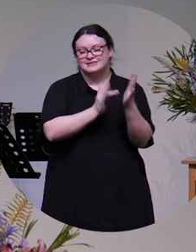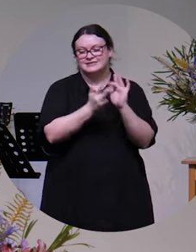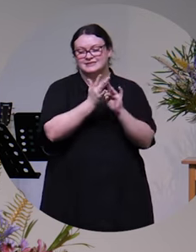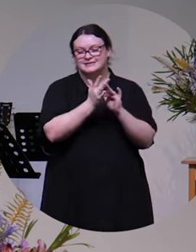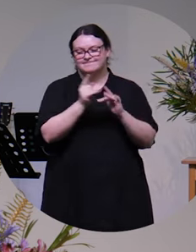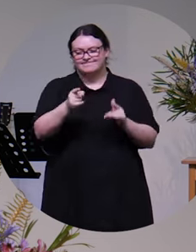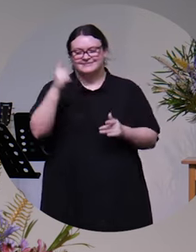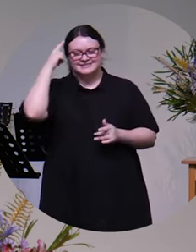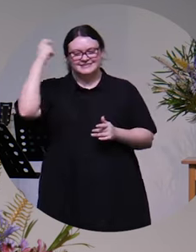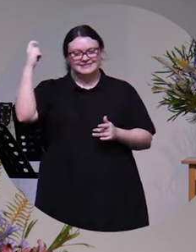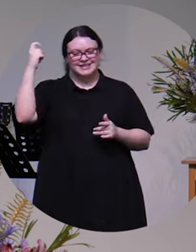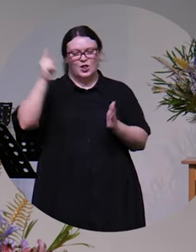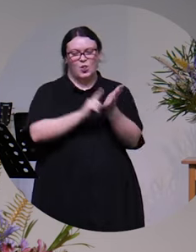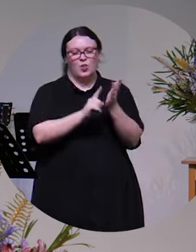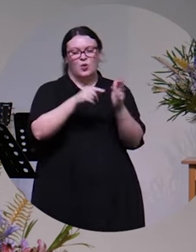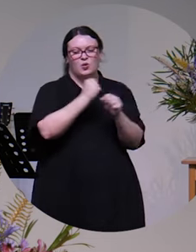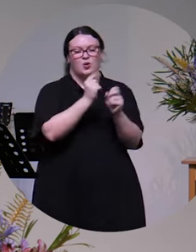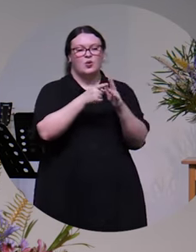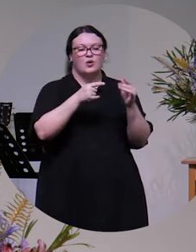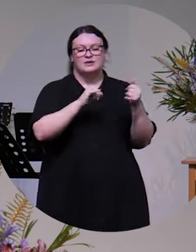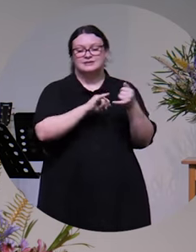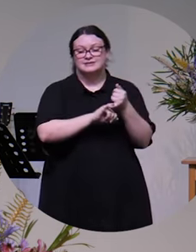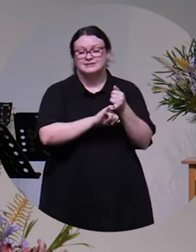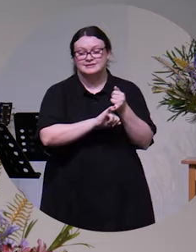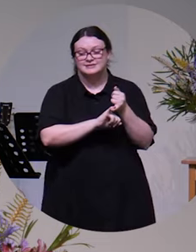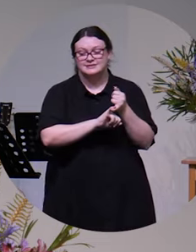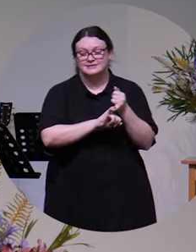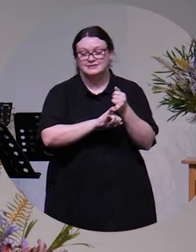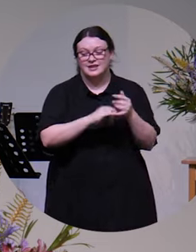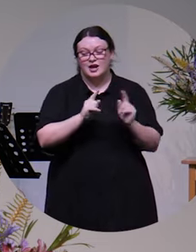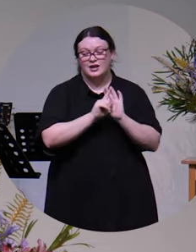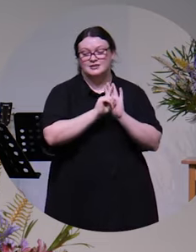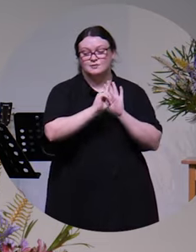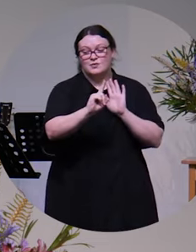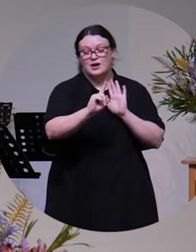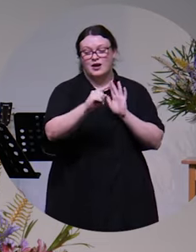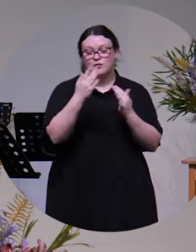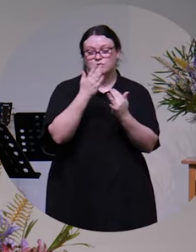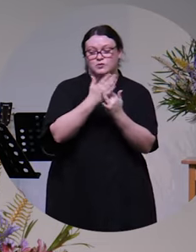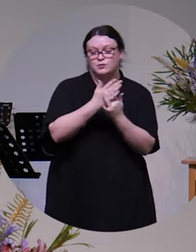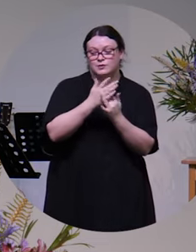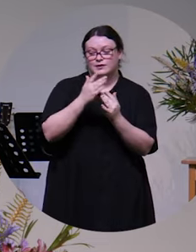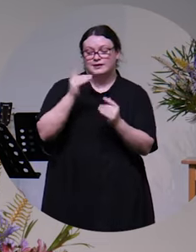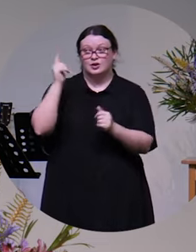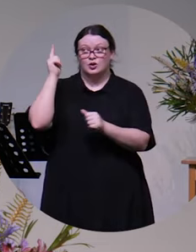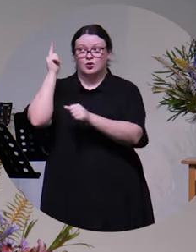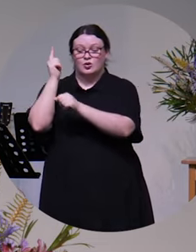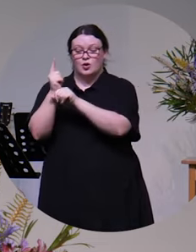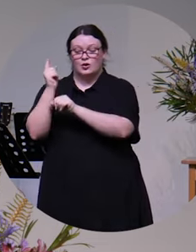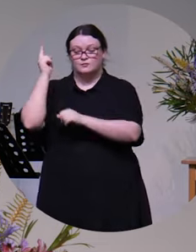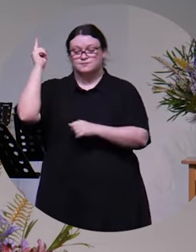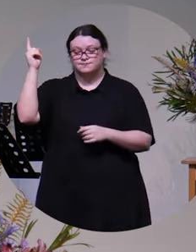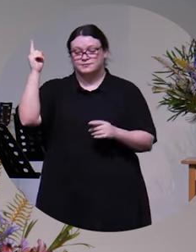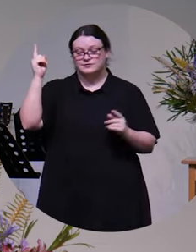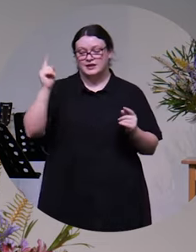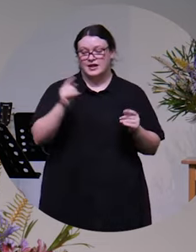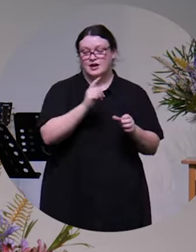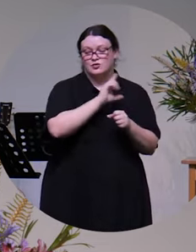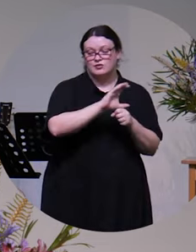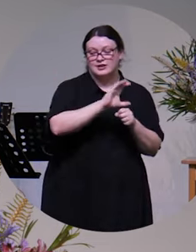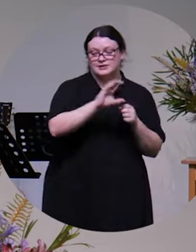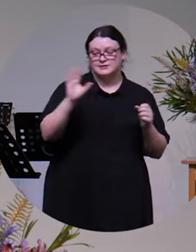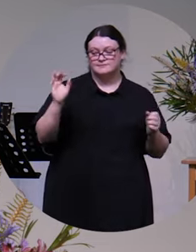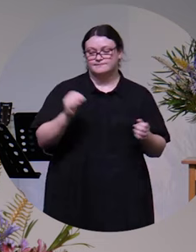in the first four verses of John's Gospel, which affirm in the beginning was the Word, and the Word was with God, and the Word was God.